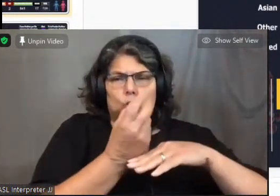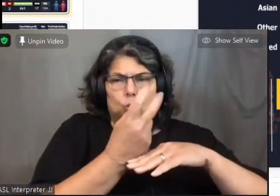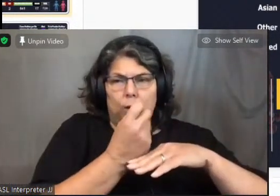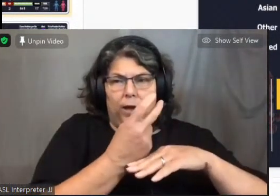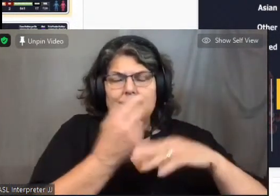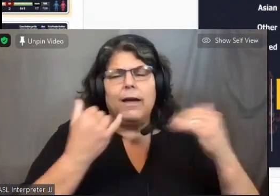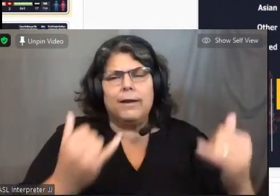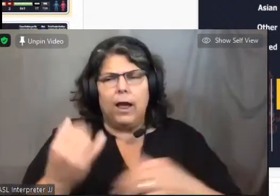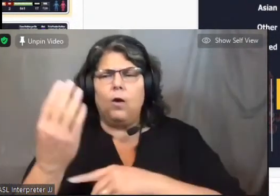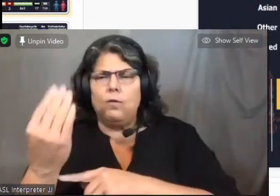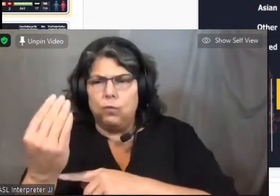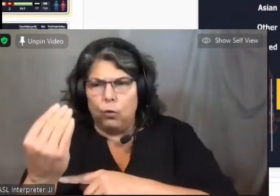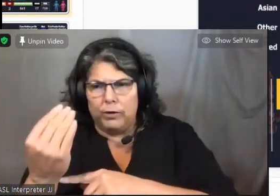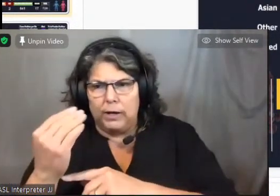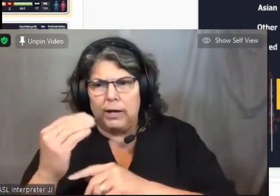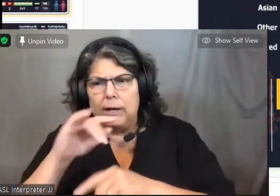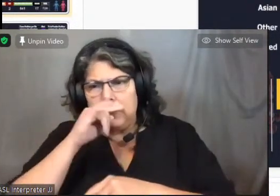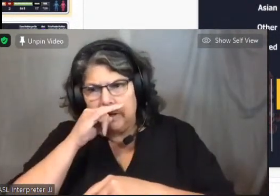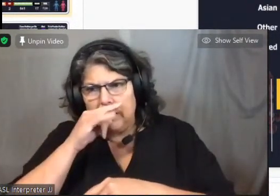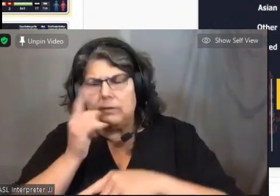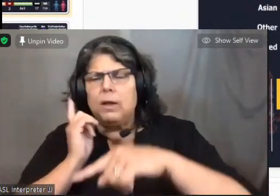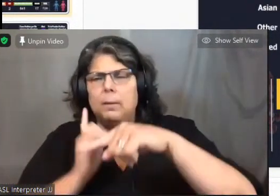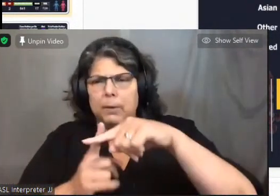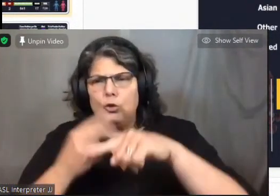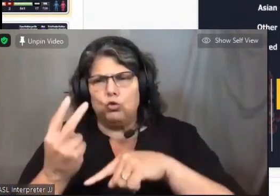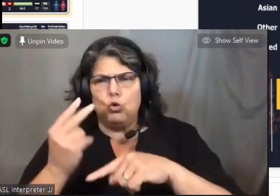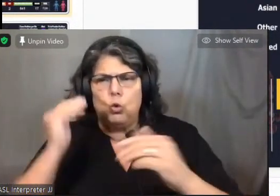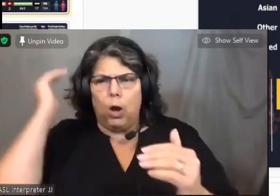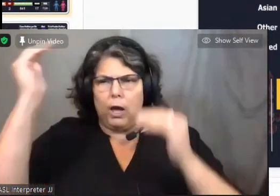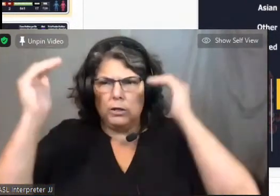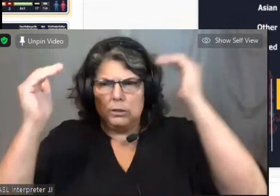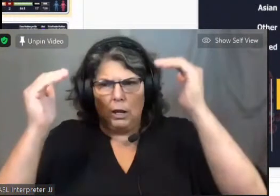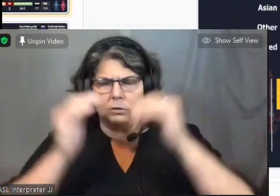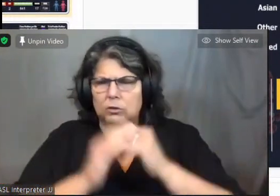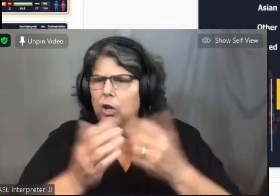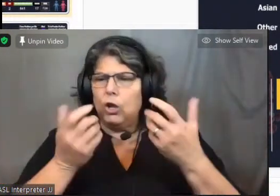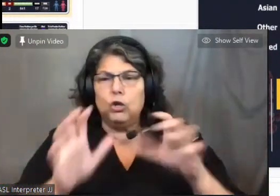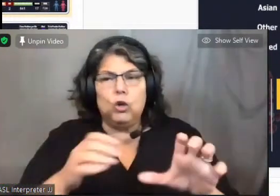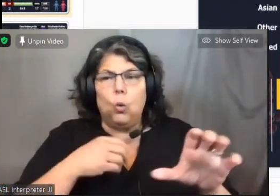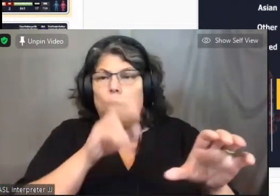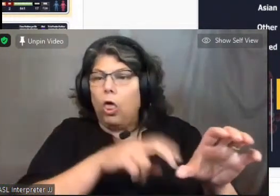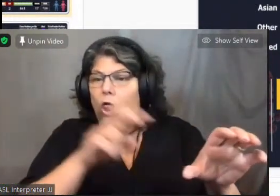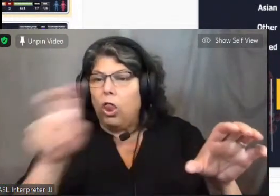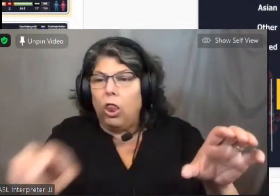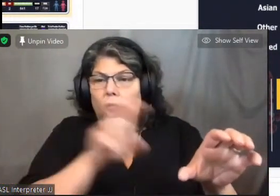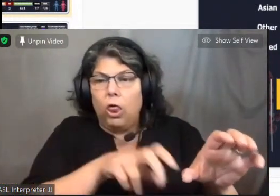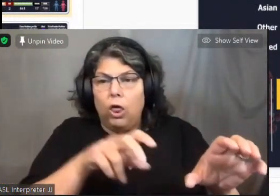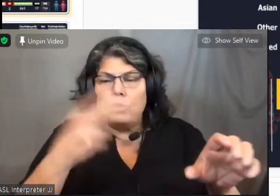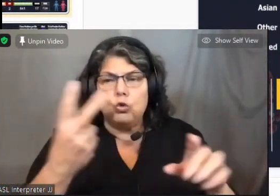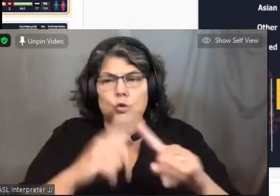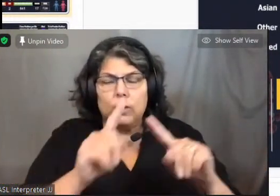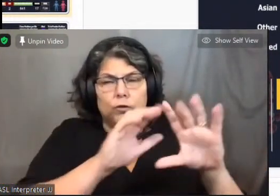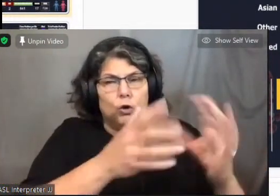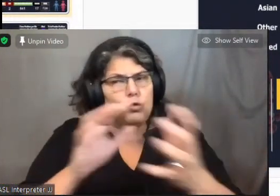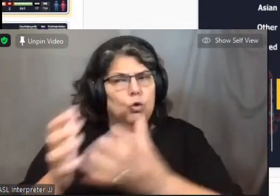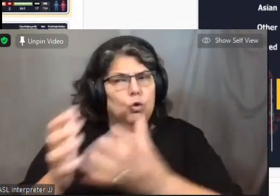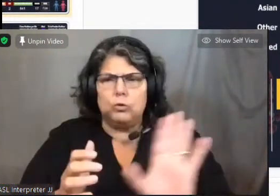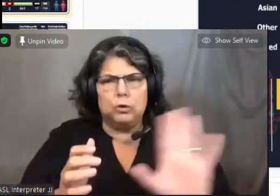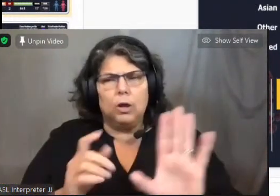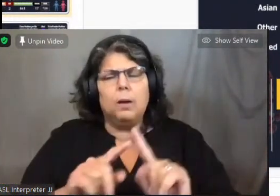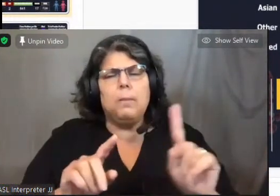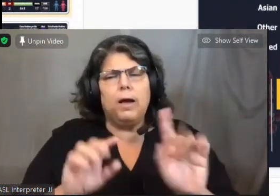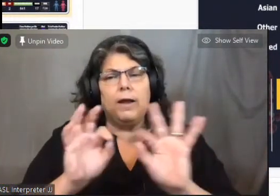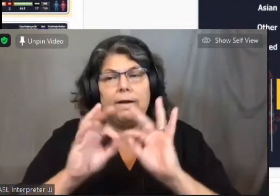don't want to be in multiple of those cohorts, but a family of 6 can